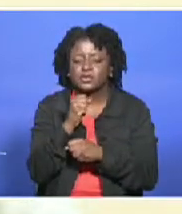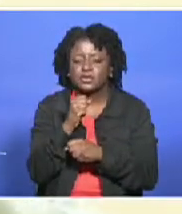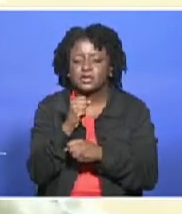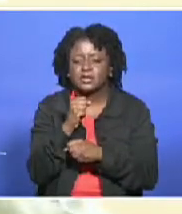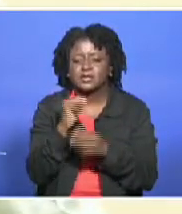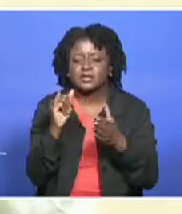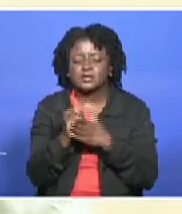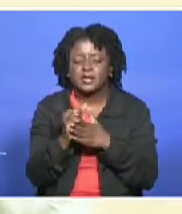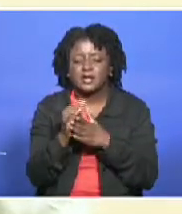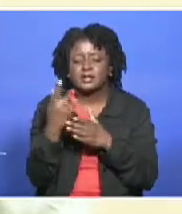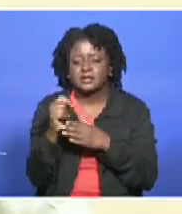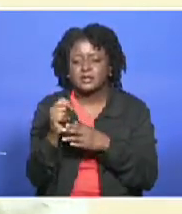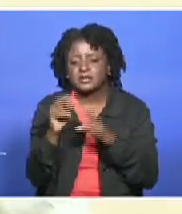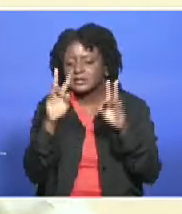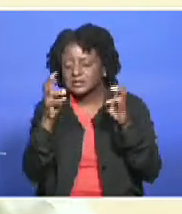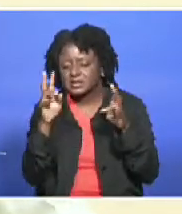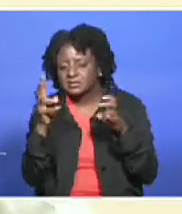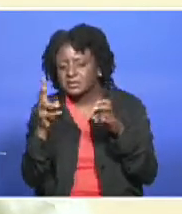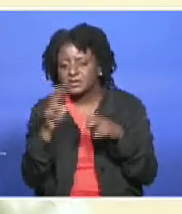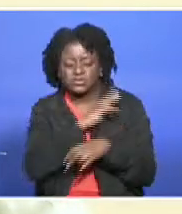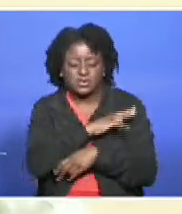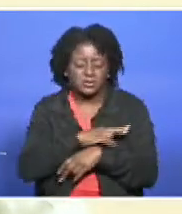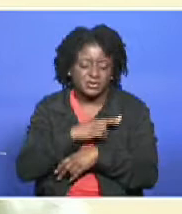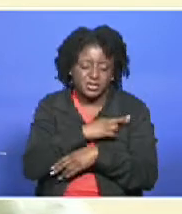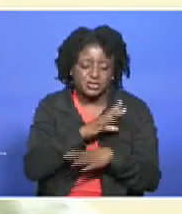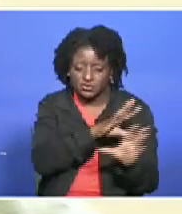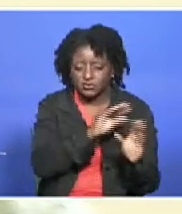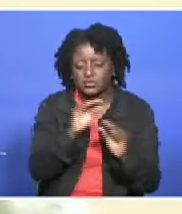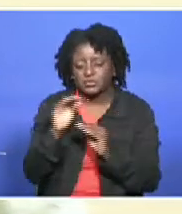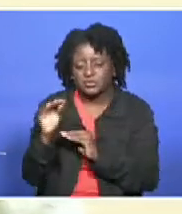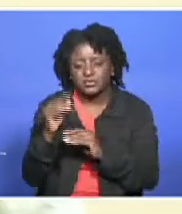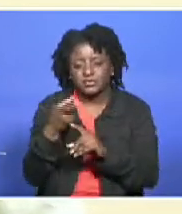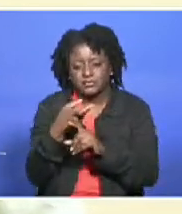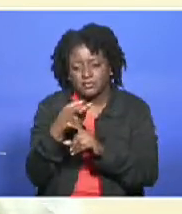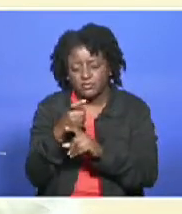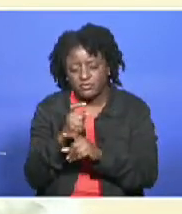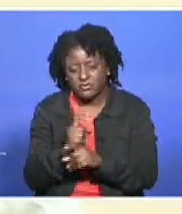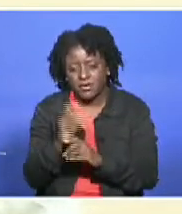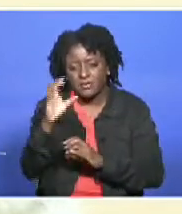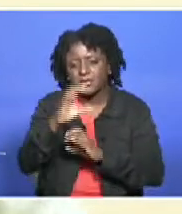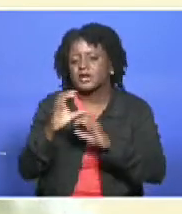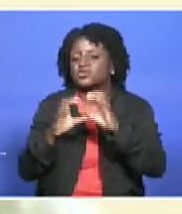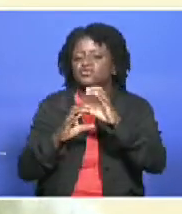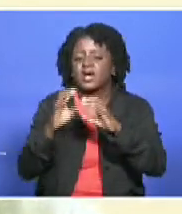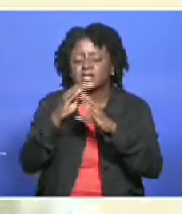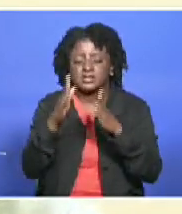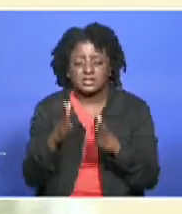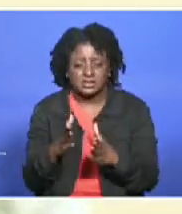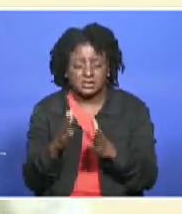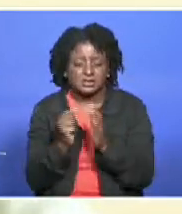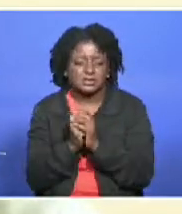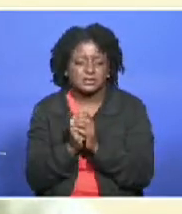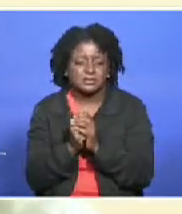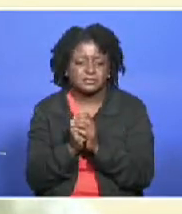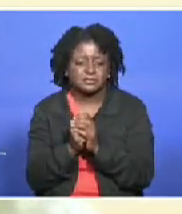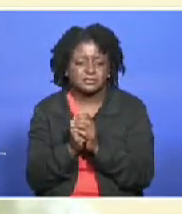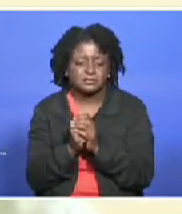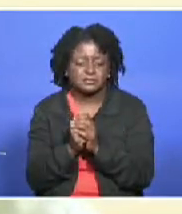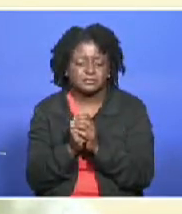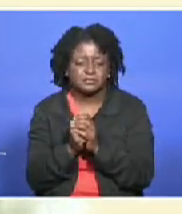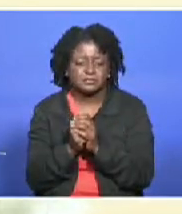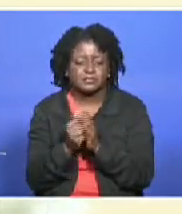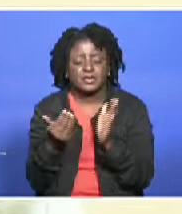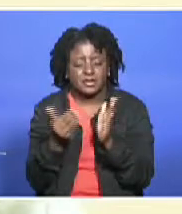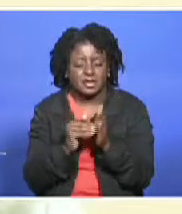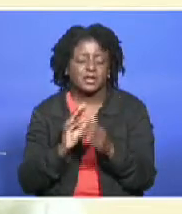the stigma is being taken away from the contractors. And so again,